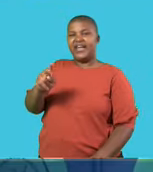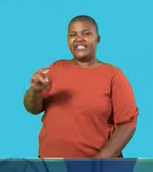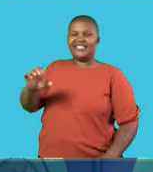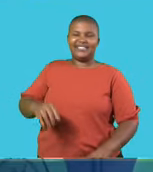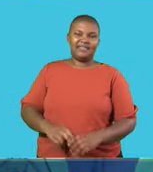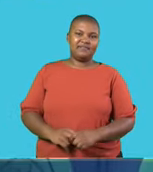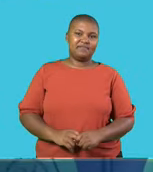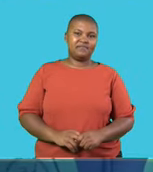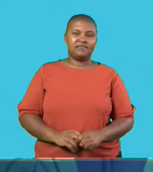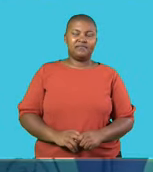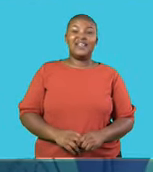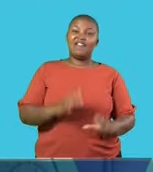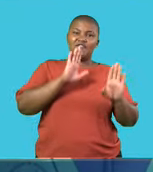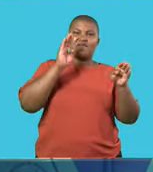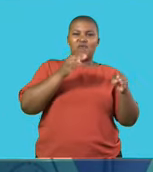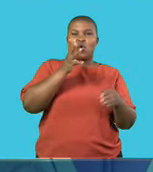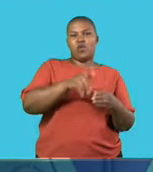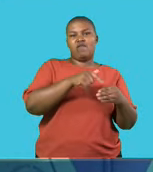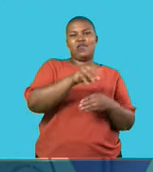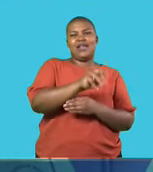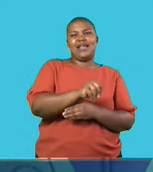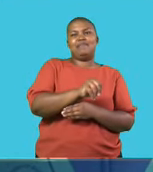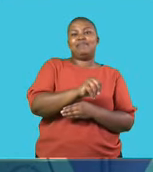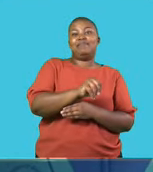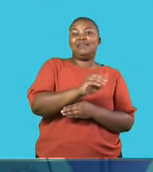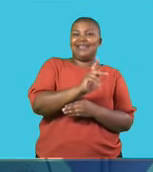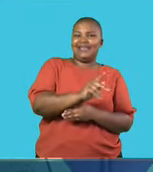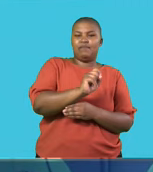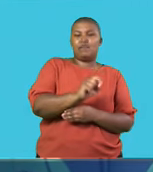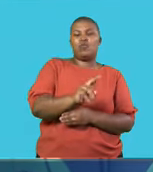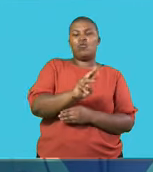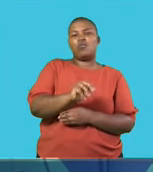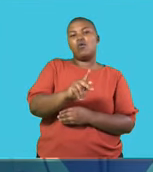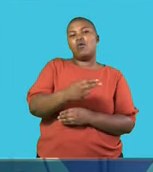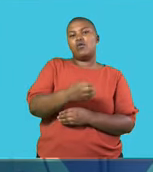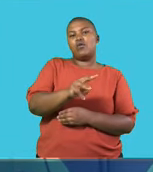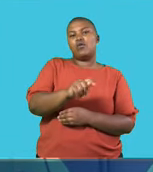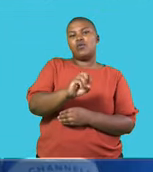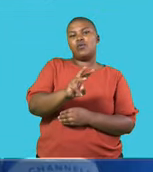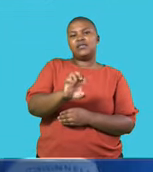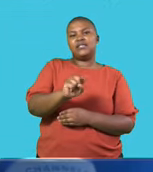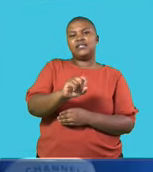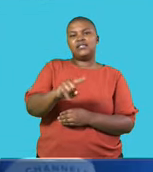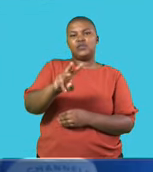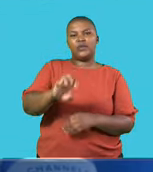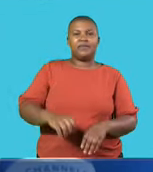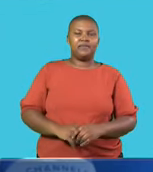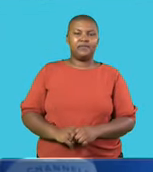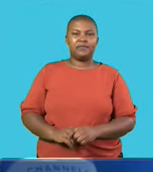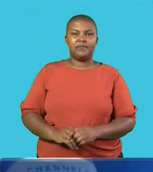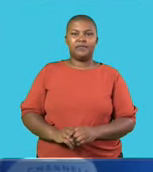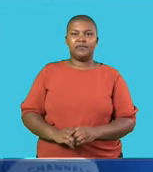hae e tlilo leba mokgeng o sa tswa thehwa wa dipolitiki e leng umkhonto wesizwe.